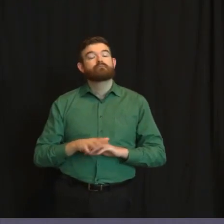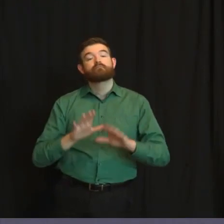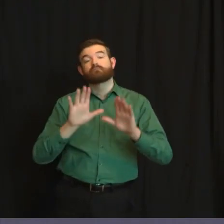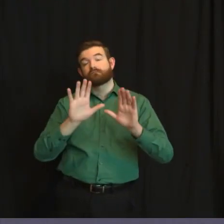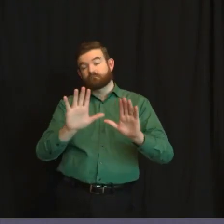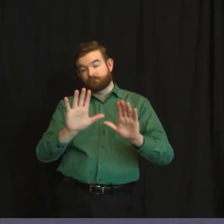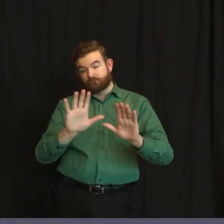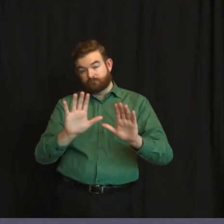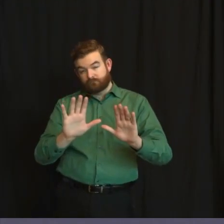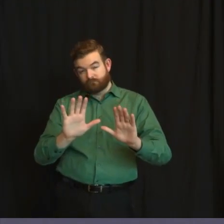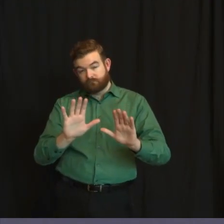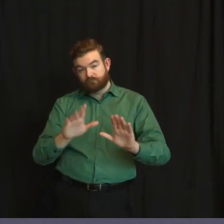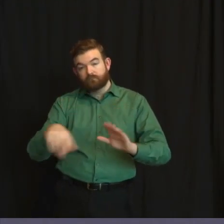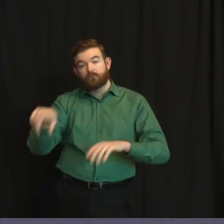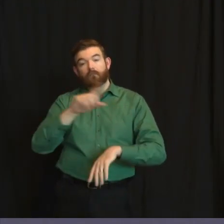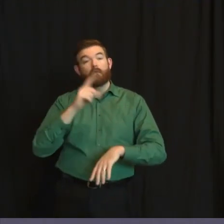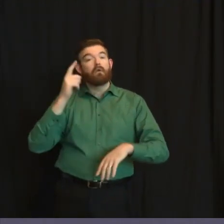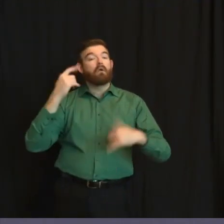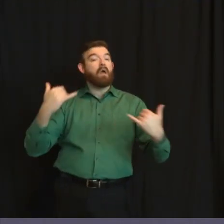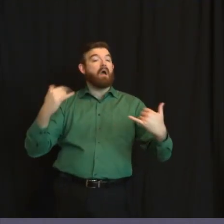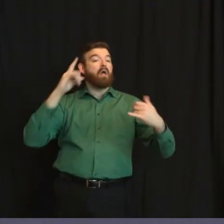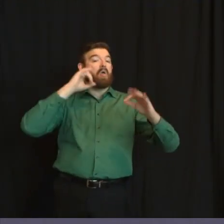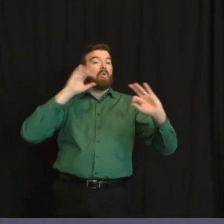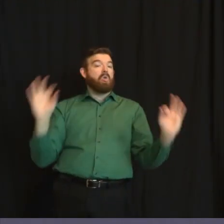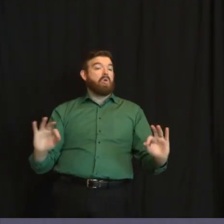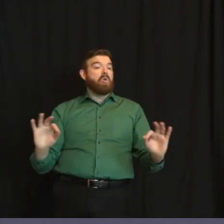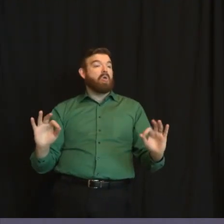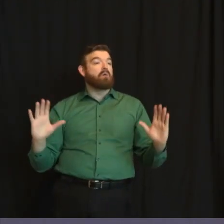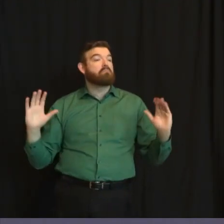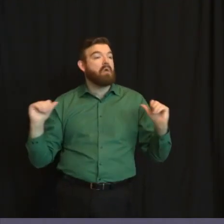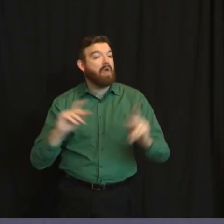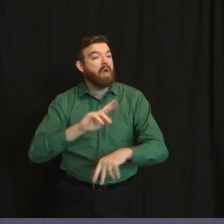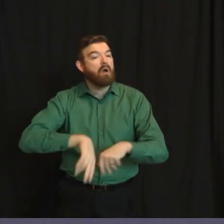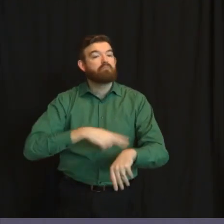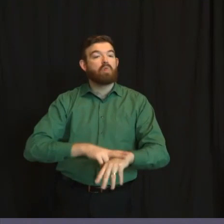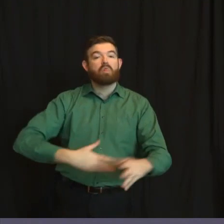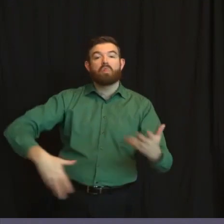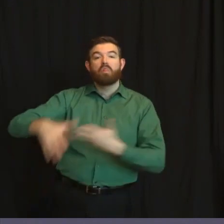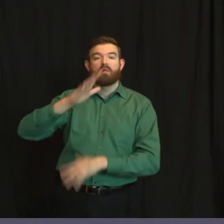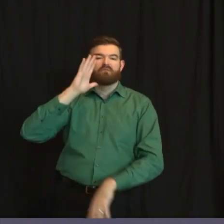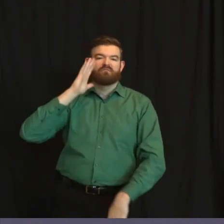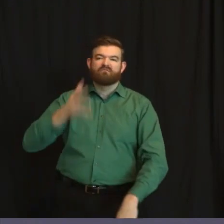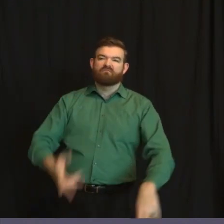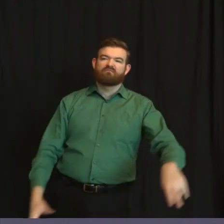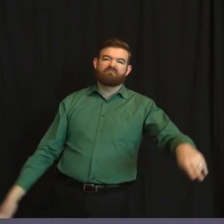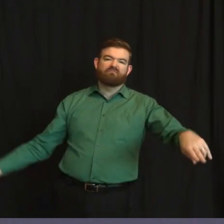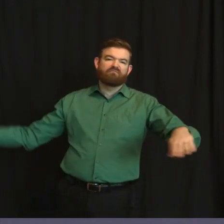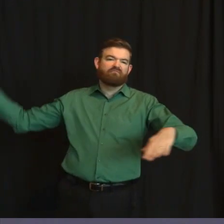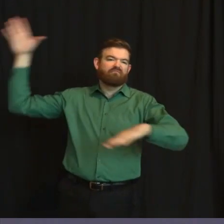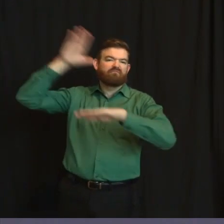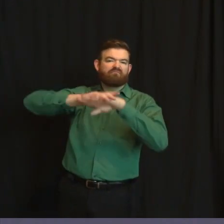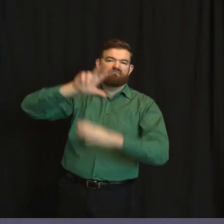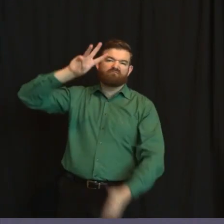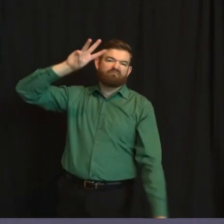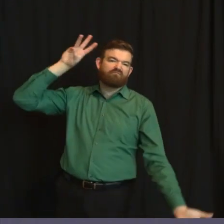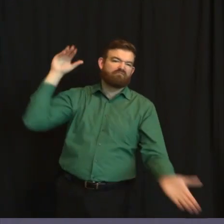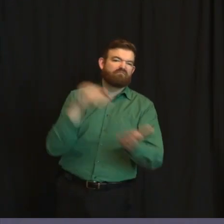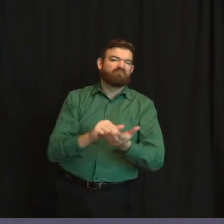right now, unfortunately, we'd probably see it, of 36,000 hospitalizations. And we're now 6,000, upper